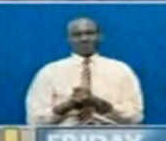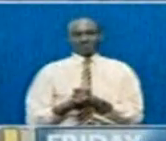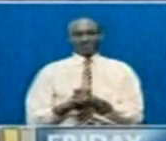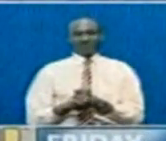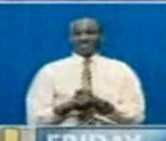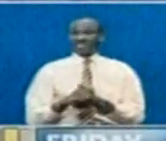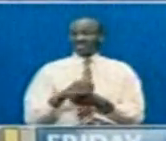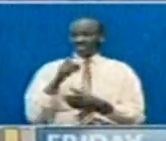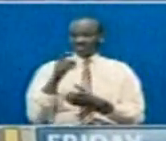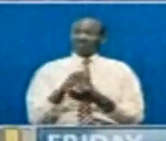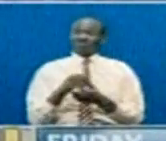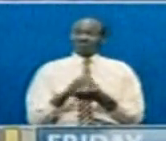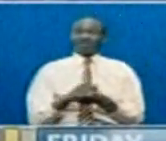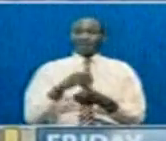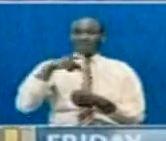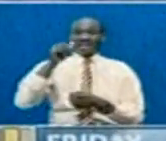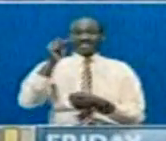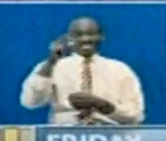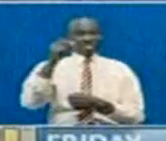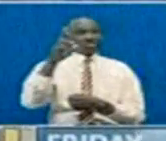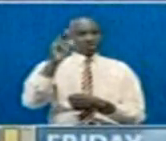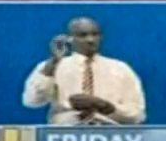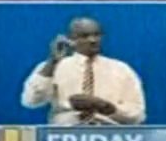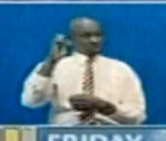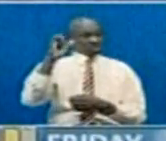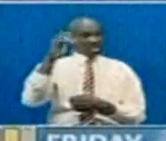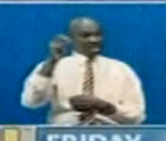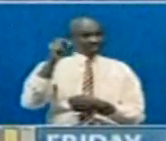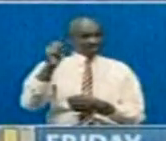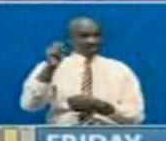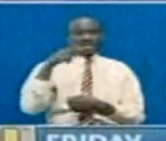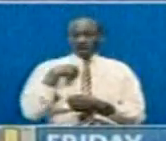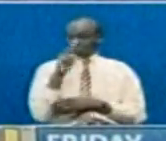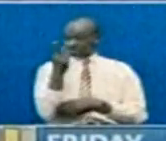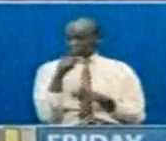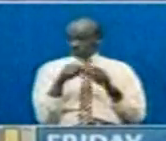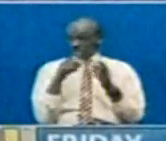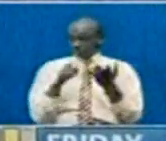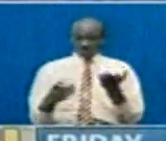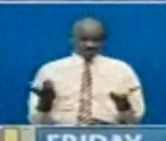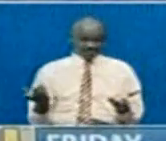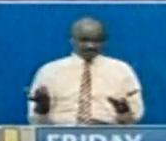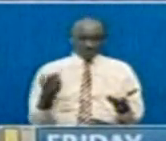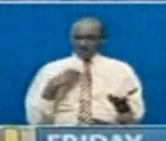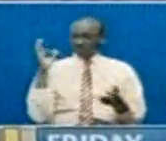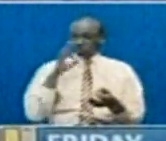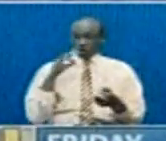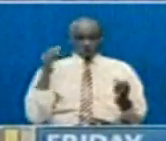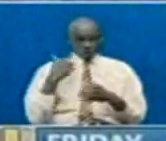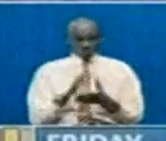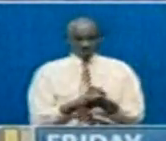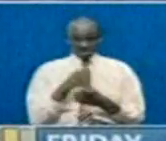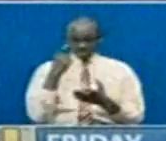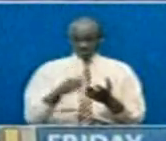Wilis, pediatrician. Pediatrician. Yes. Got it. Wilis, let's move on to our second one. You know, you never cease to amaze. Do we